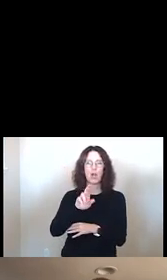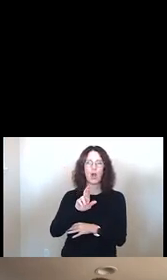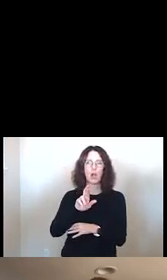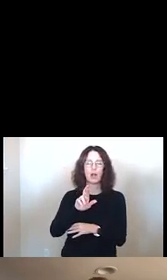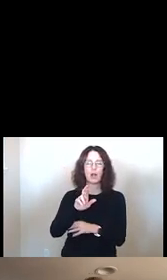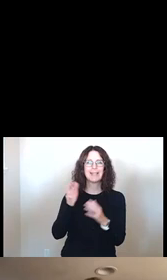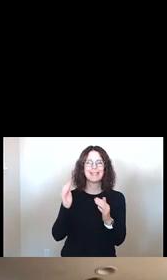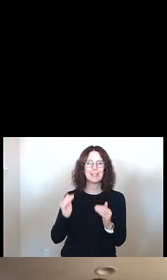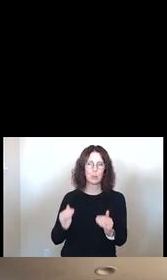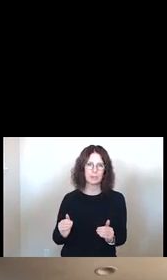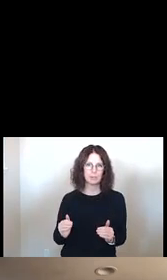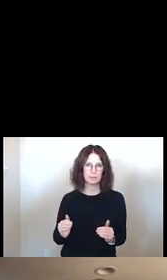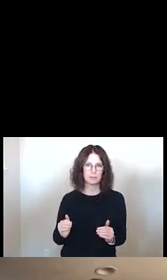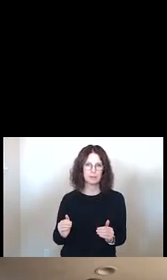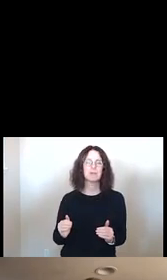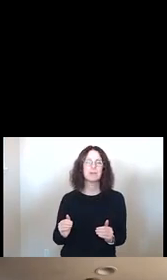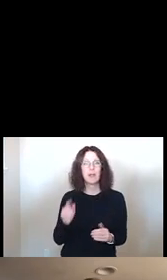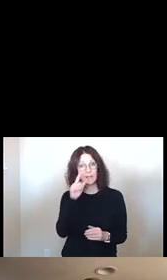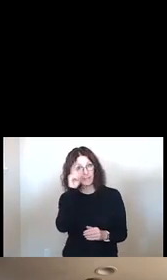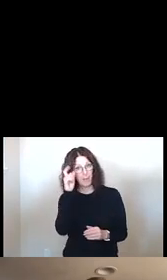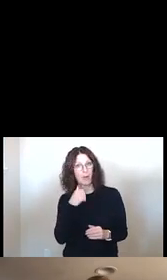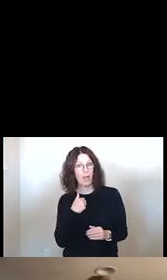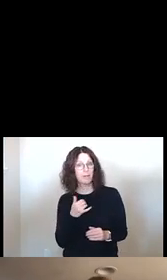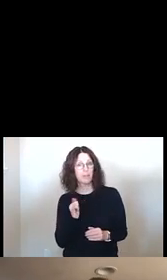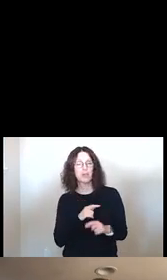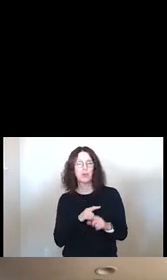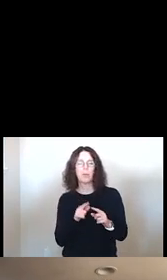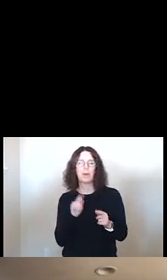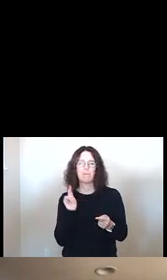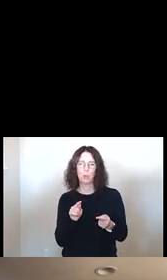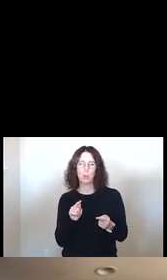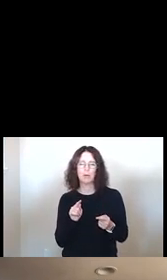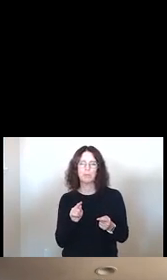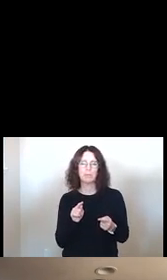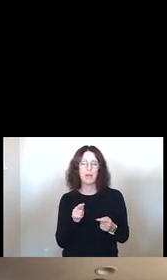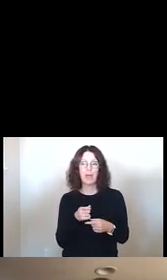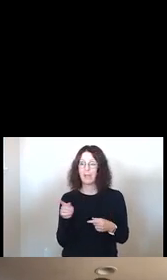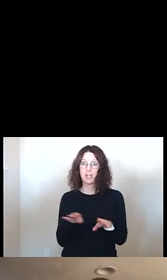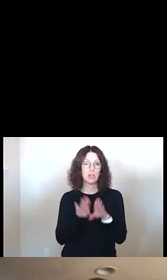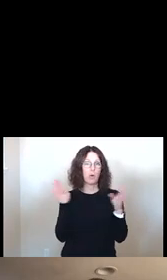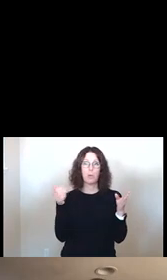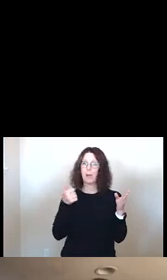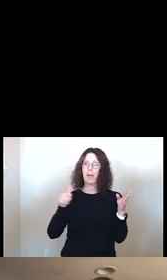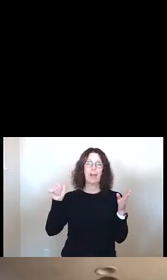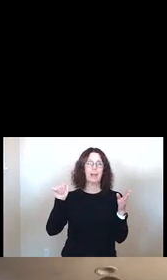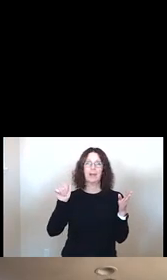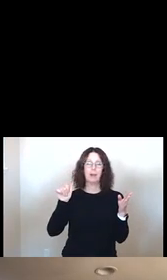the summer in a smaller scale, and that is open to all of the University of Manitoba